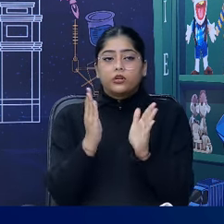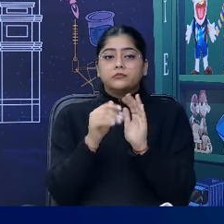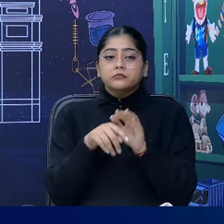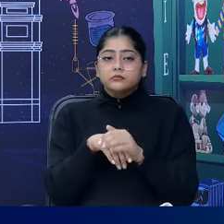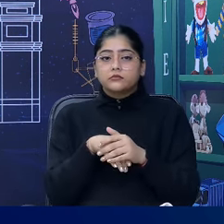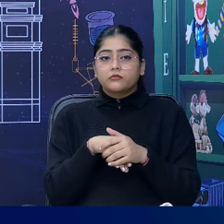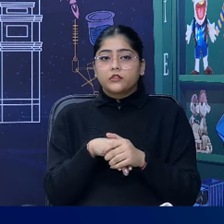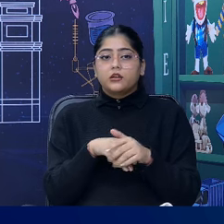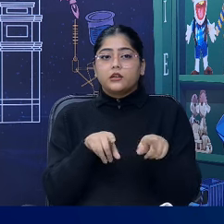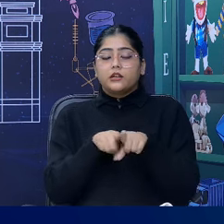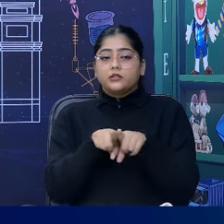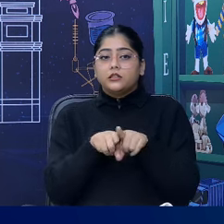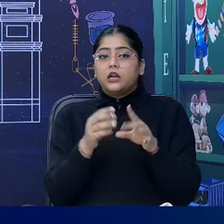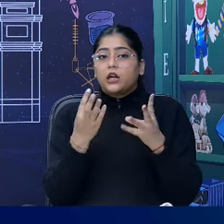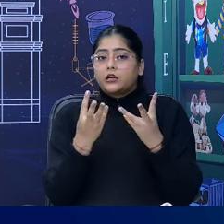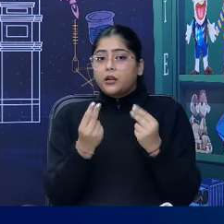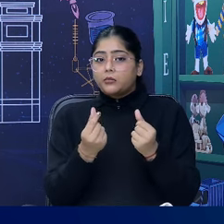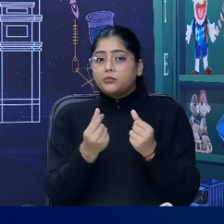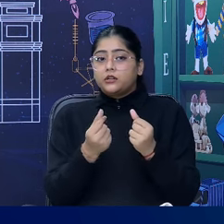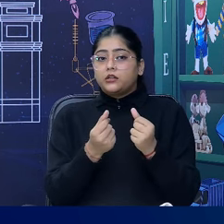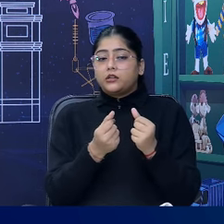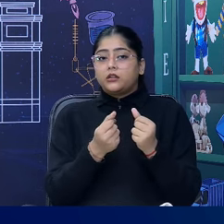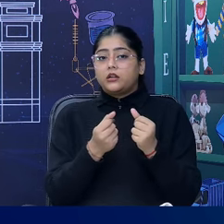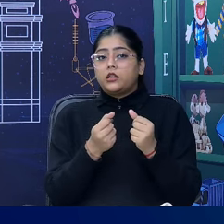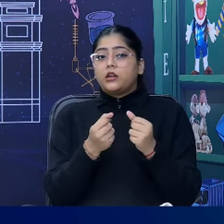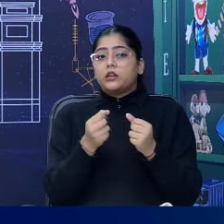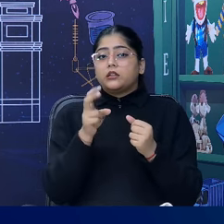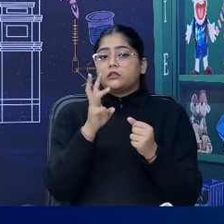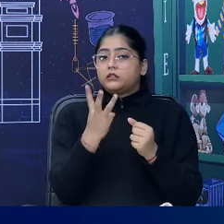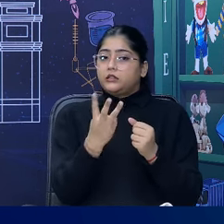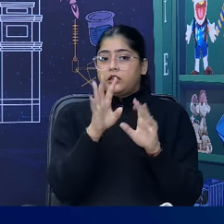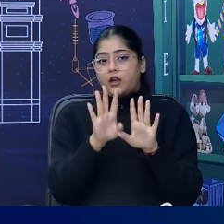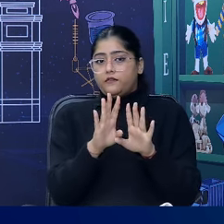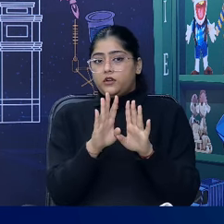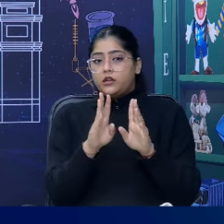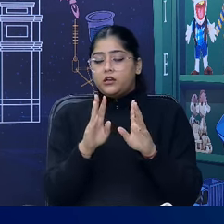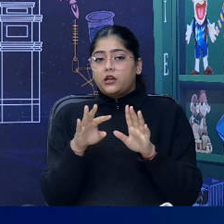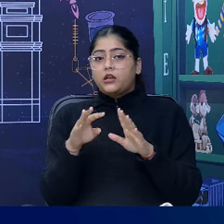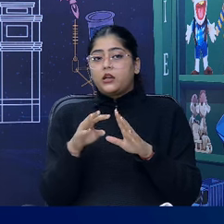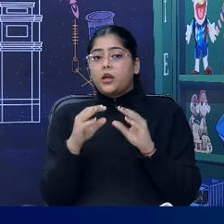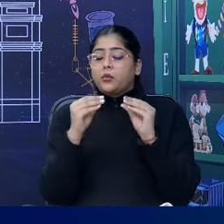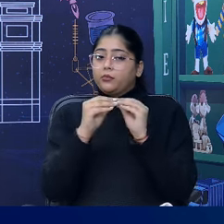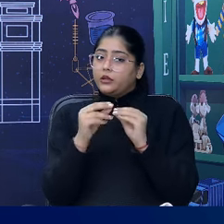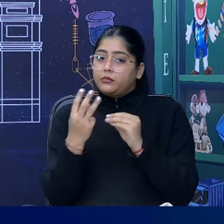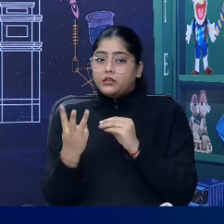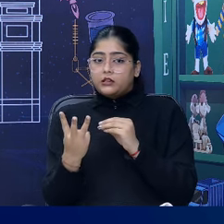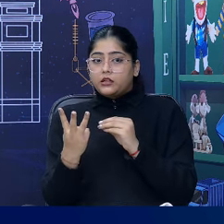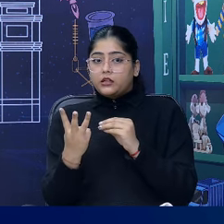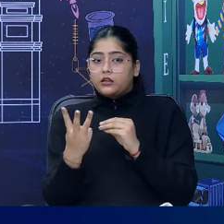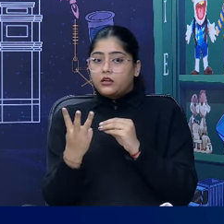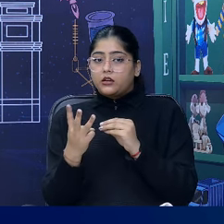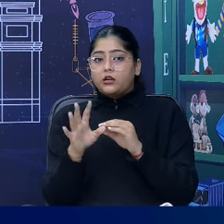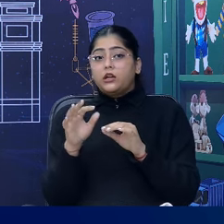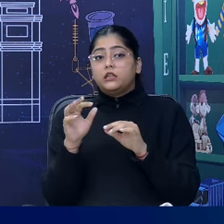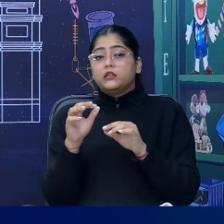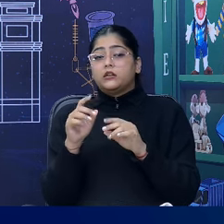should be like number of elements. Order of the set A is 3, number of elements. And B is also 3. Yeah. That is why